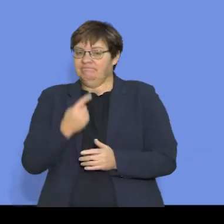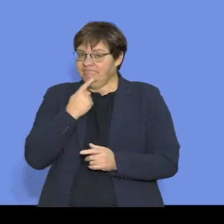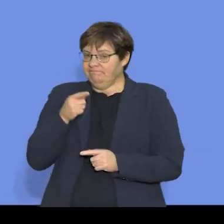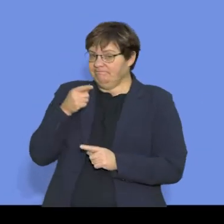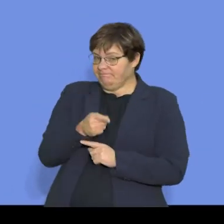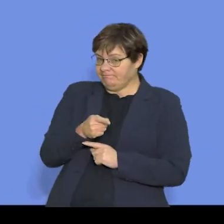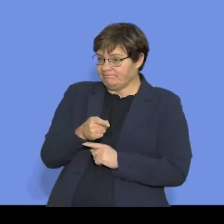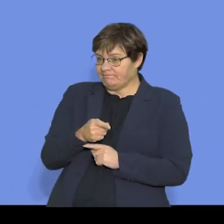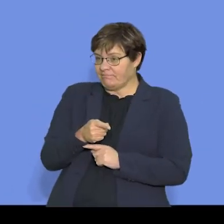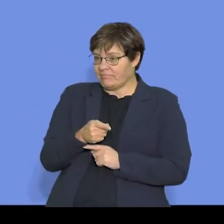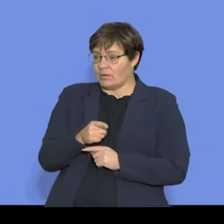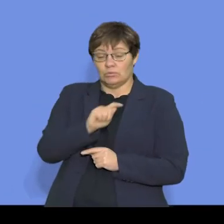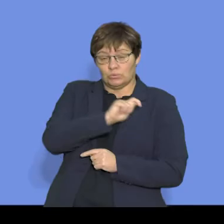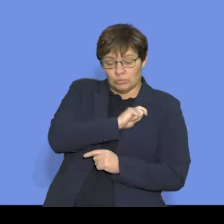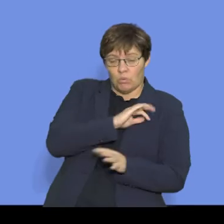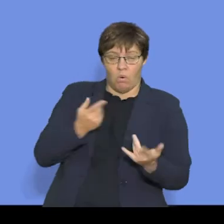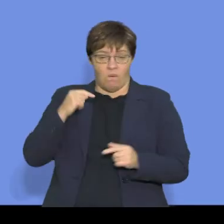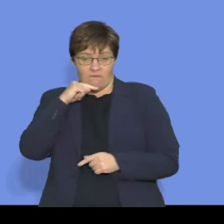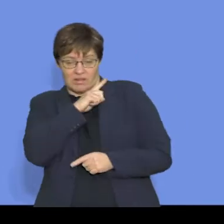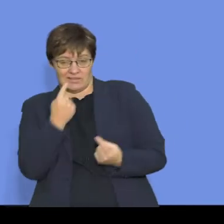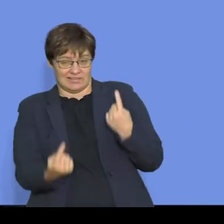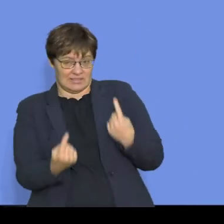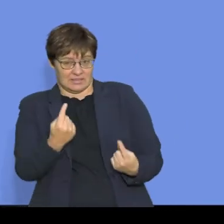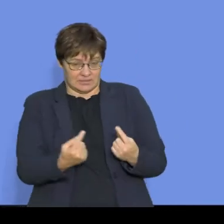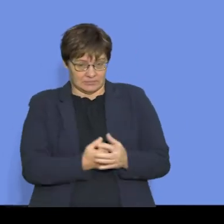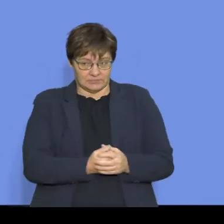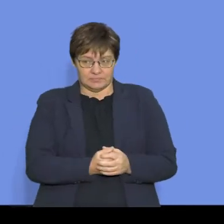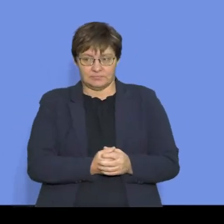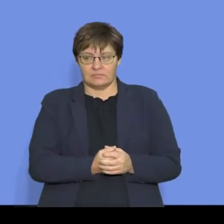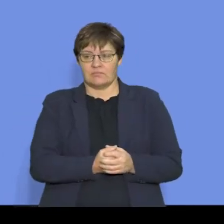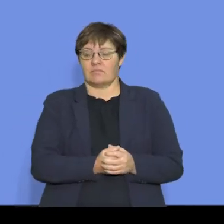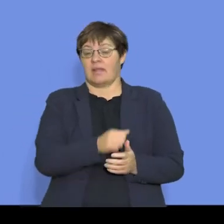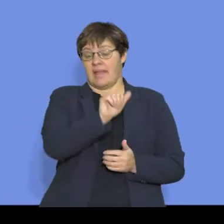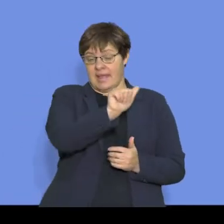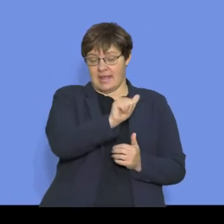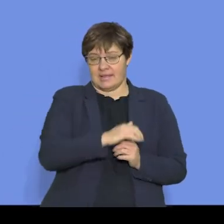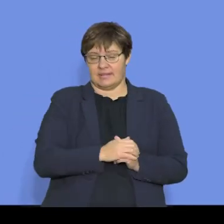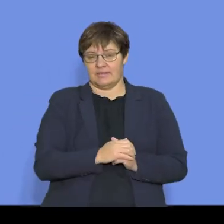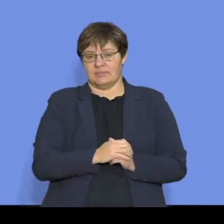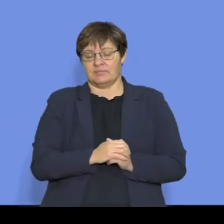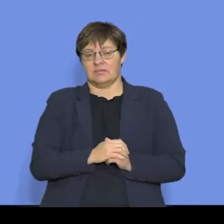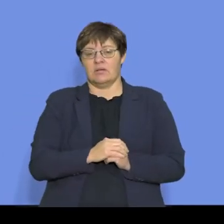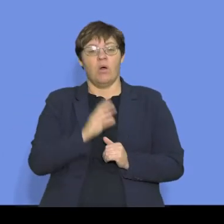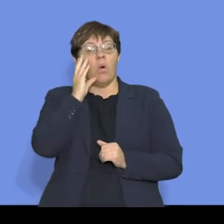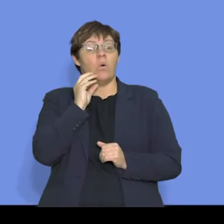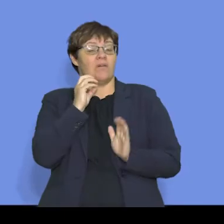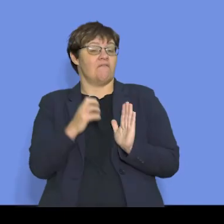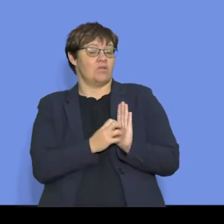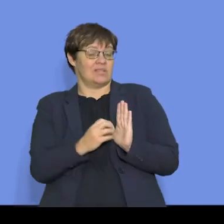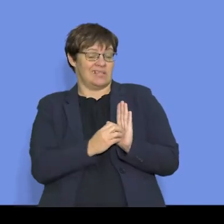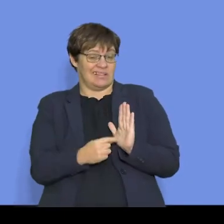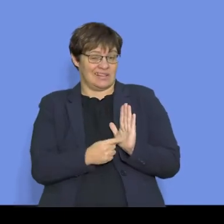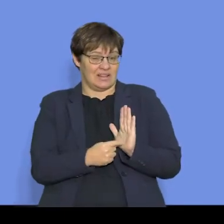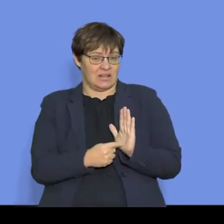the following statements is true or false. First one, older